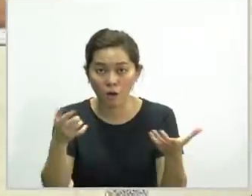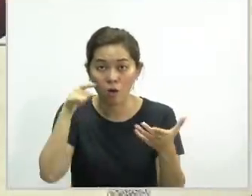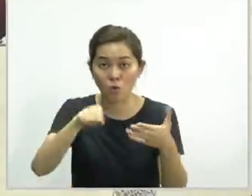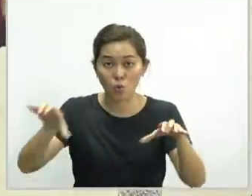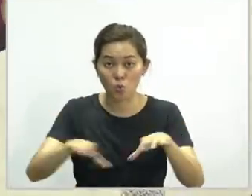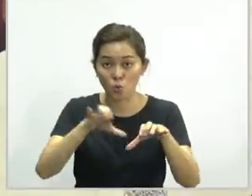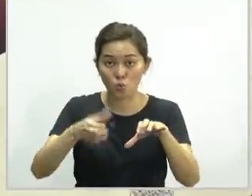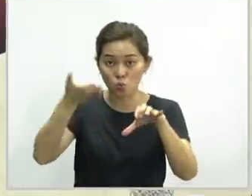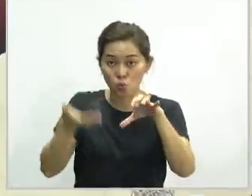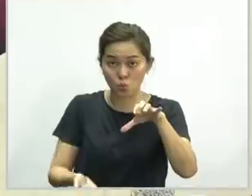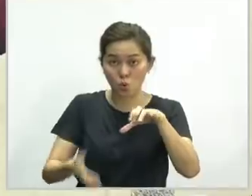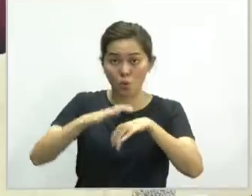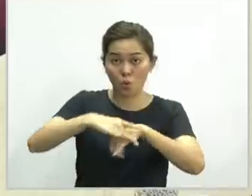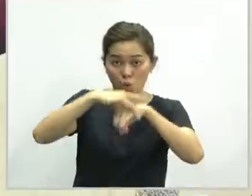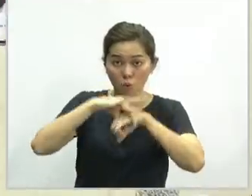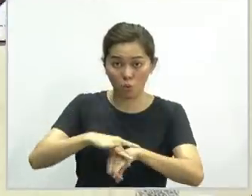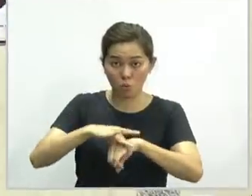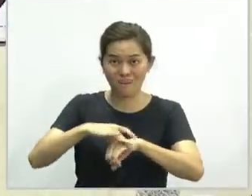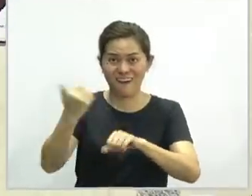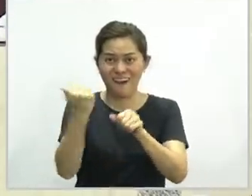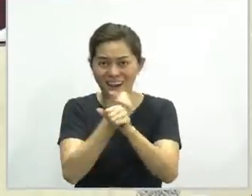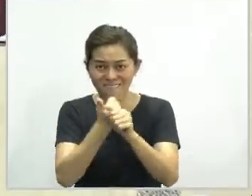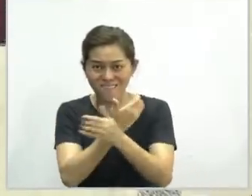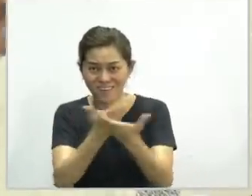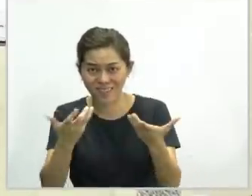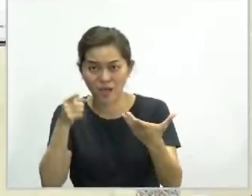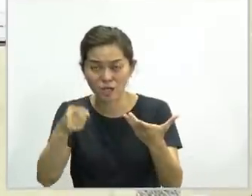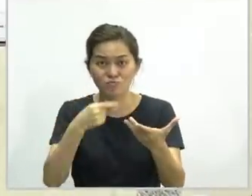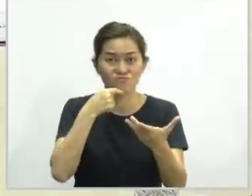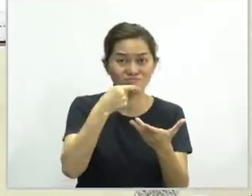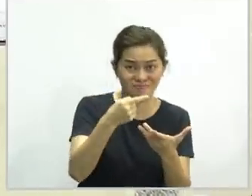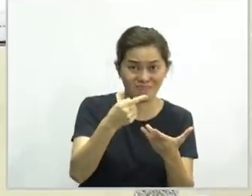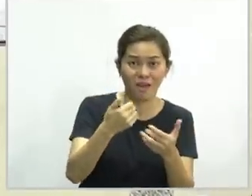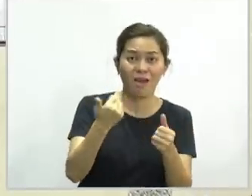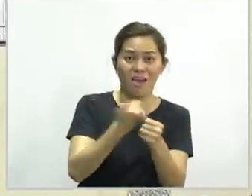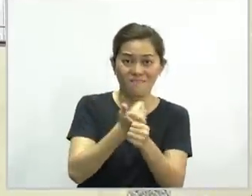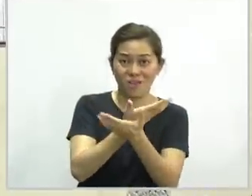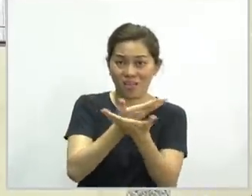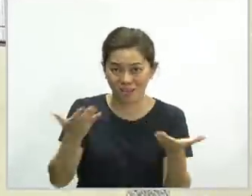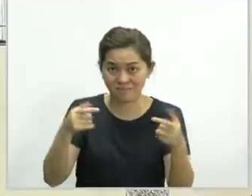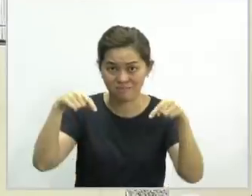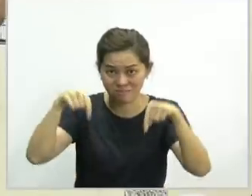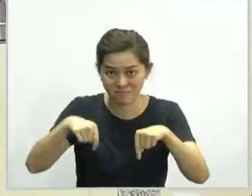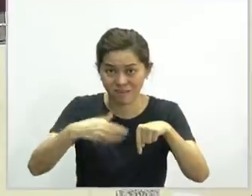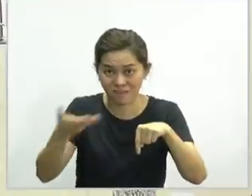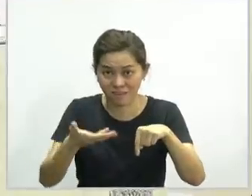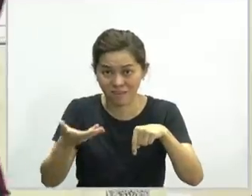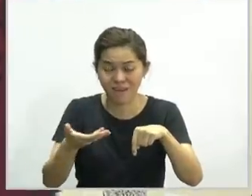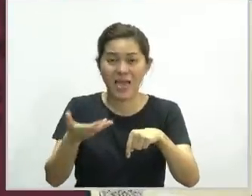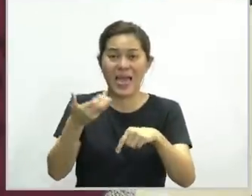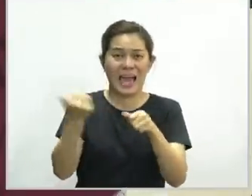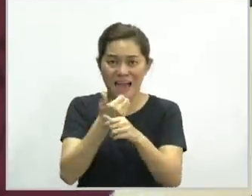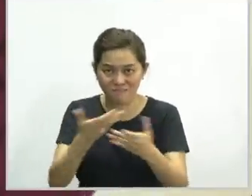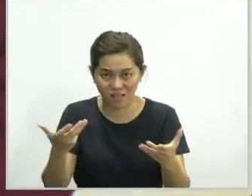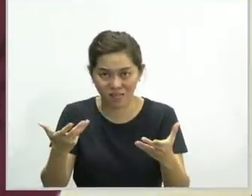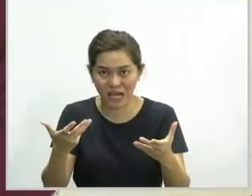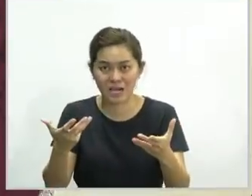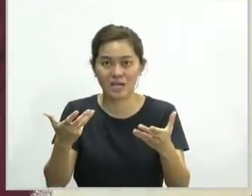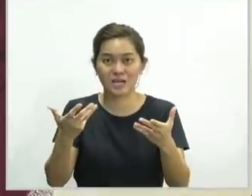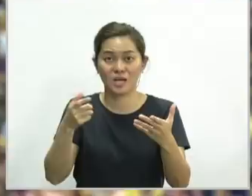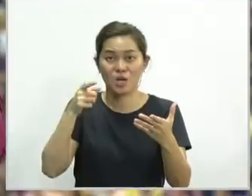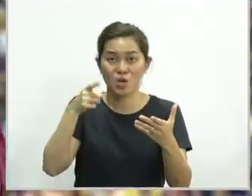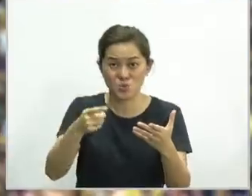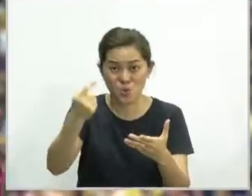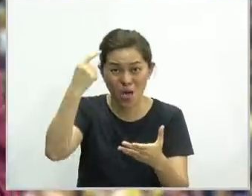did here on earth. Everything you ever said here on earth. And everything you